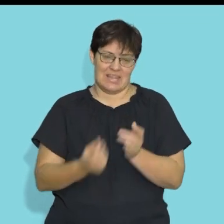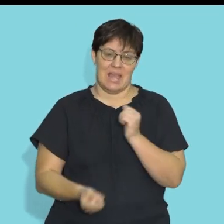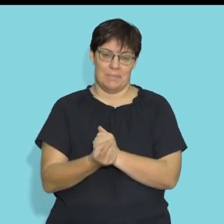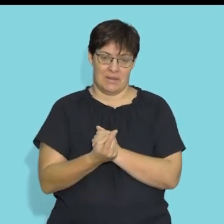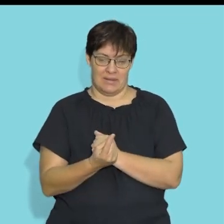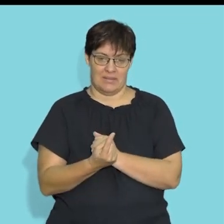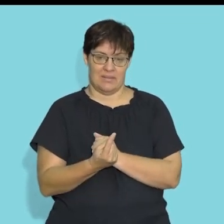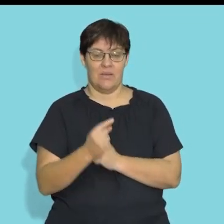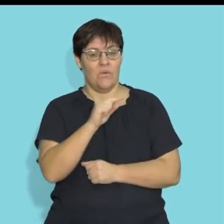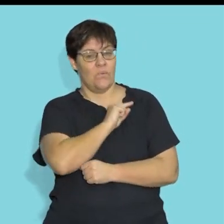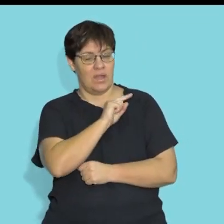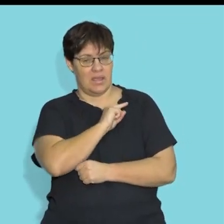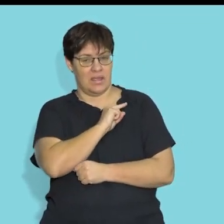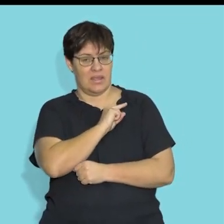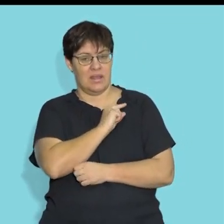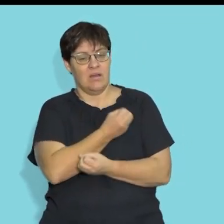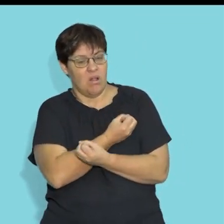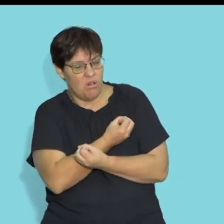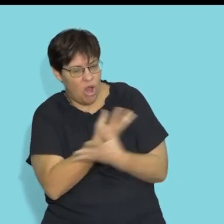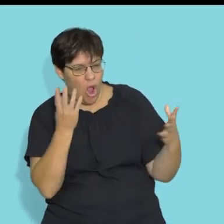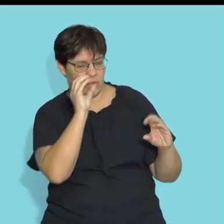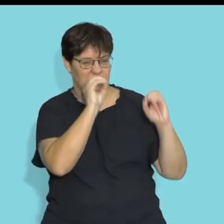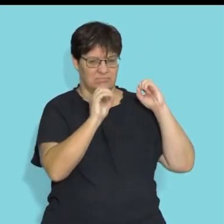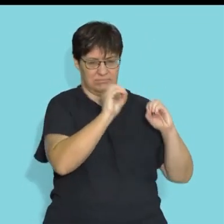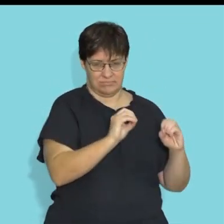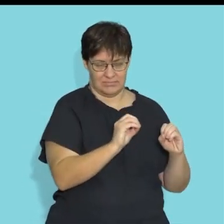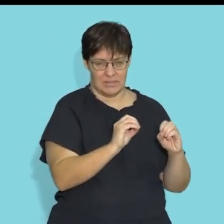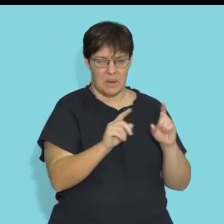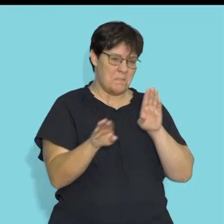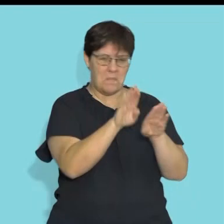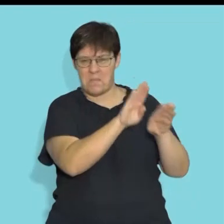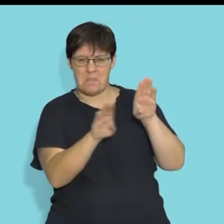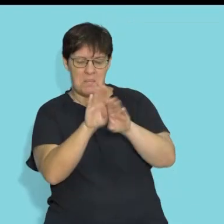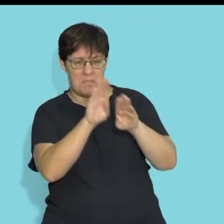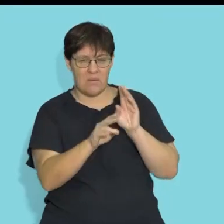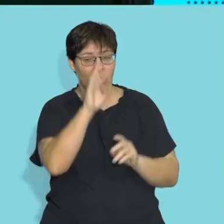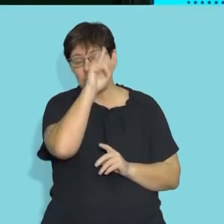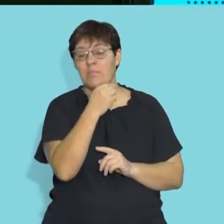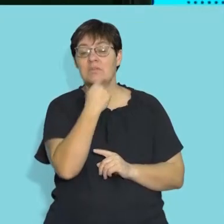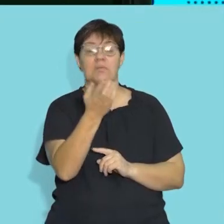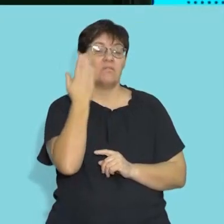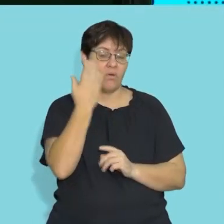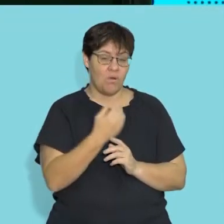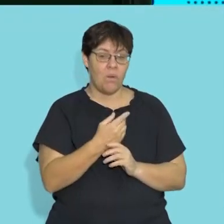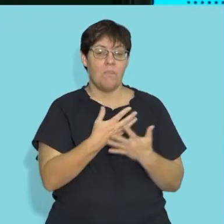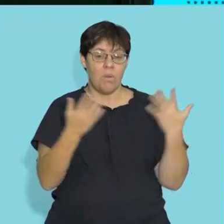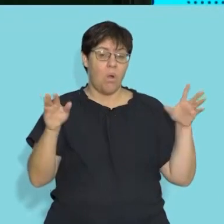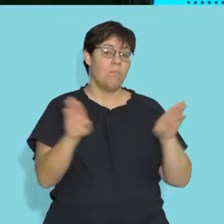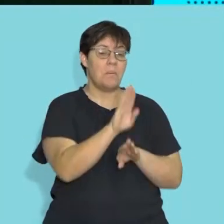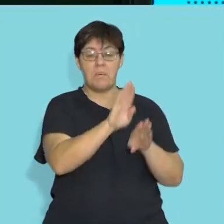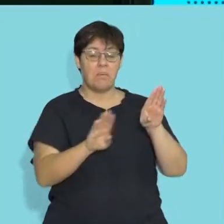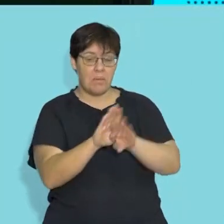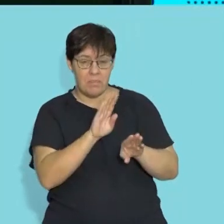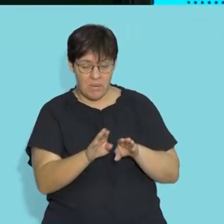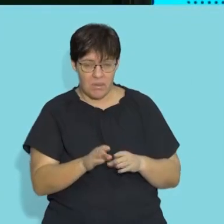reaction because there were lots of particles that could collide. And remember what we said, more collisions